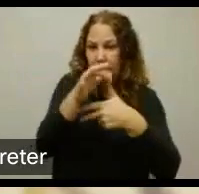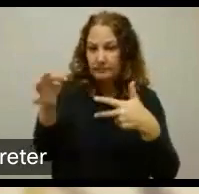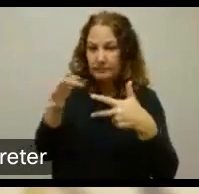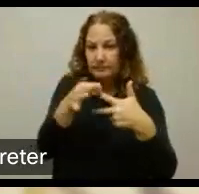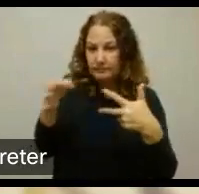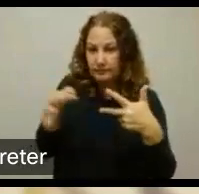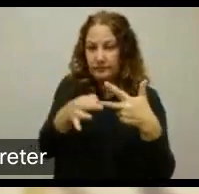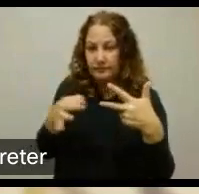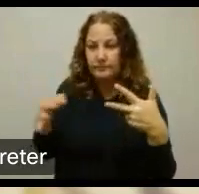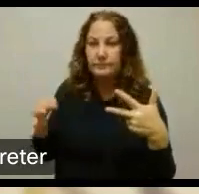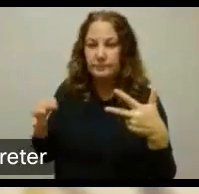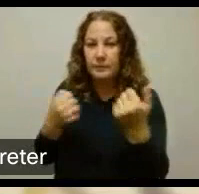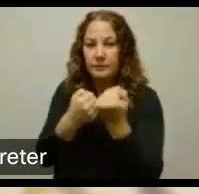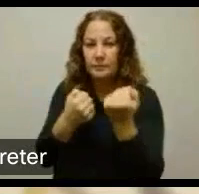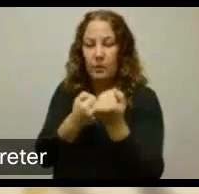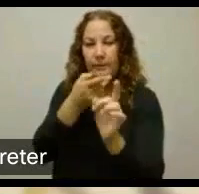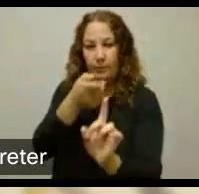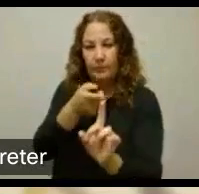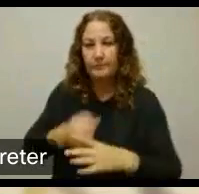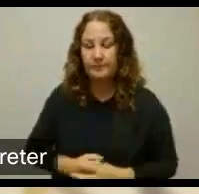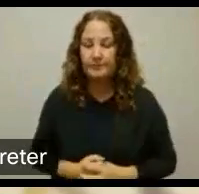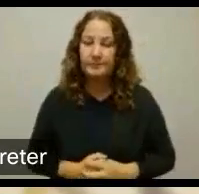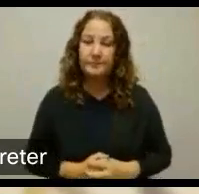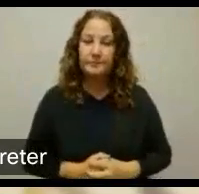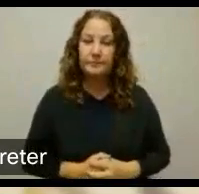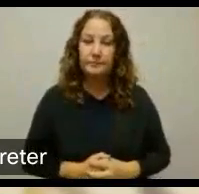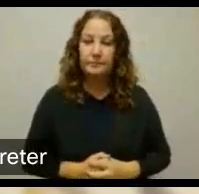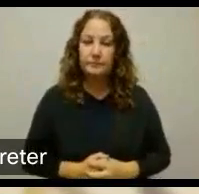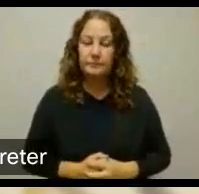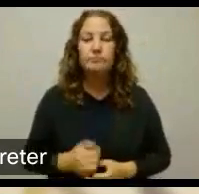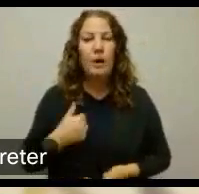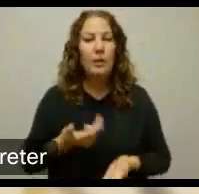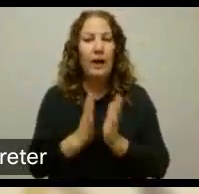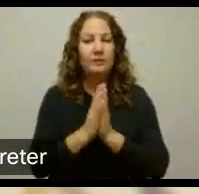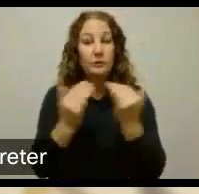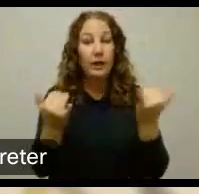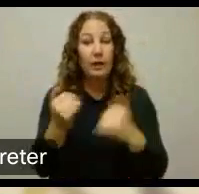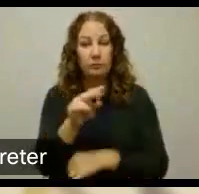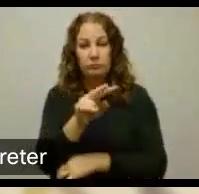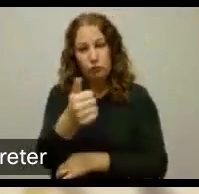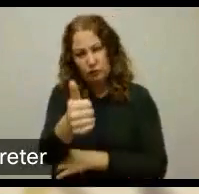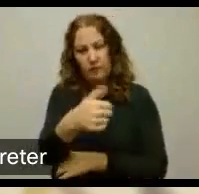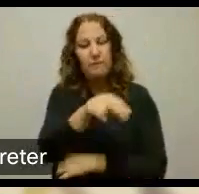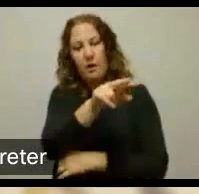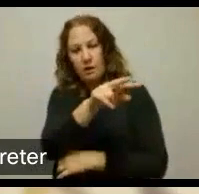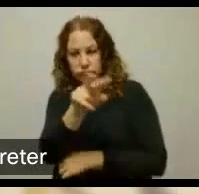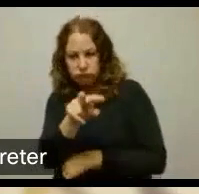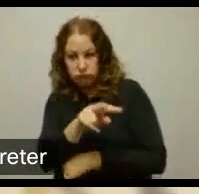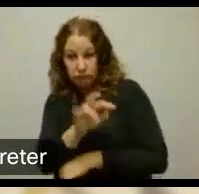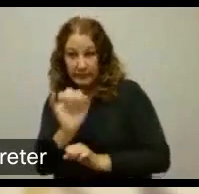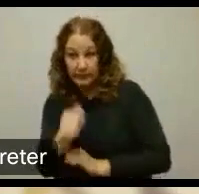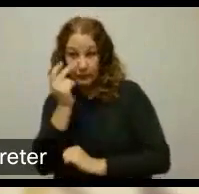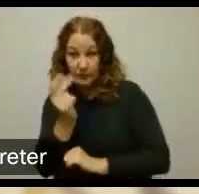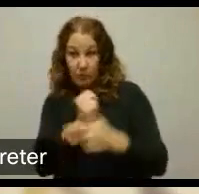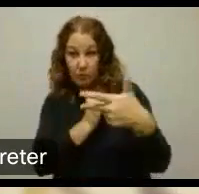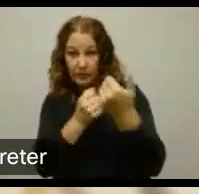points that this writer has made. So I'll just ask you to glance at this on your own. Can you see those 3